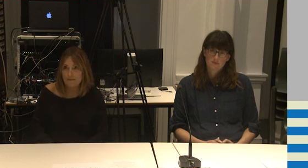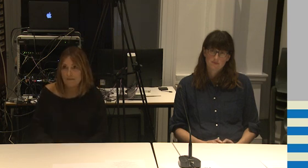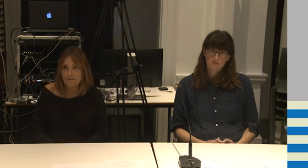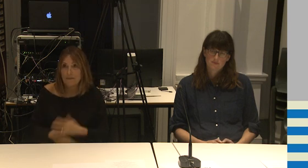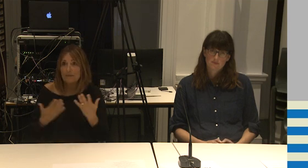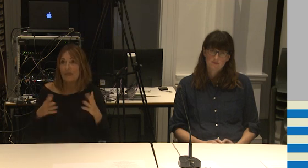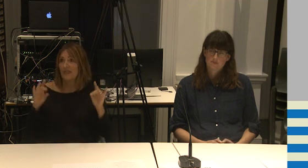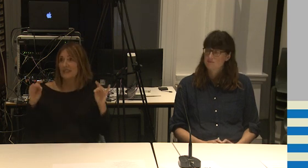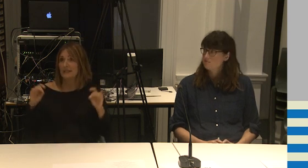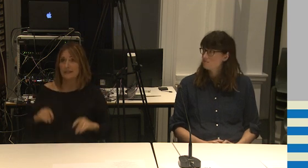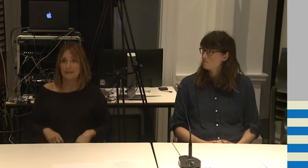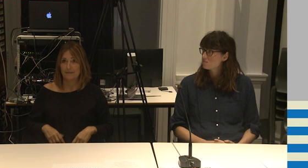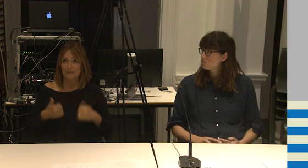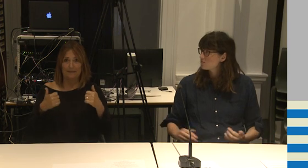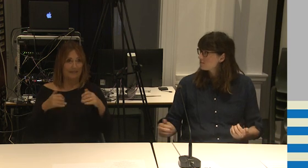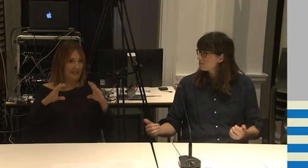What does it say?